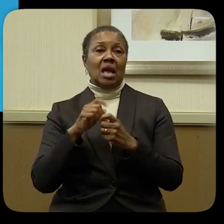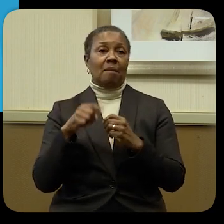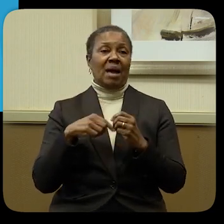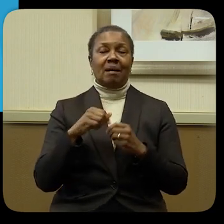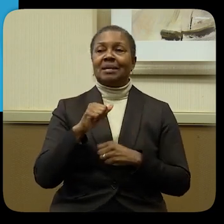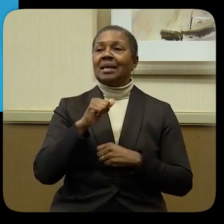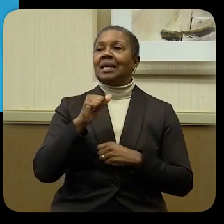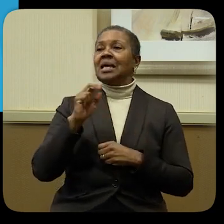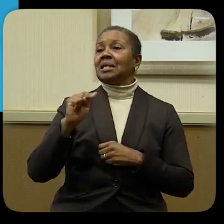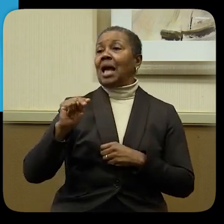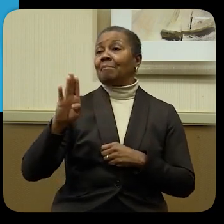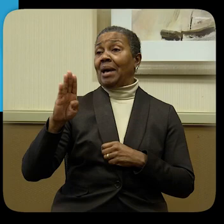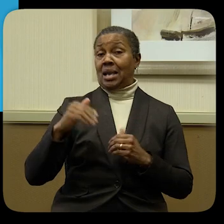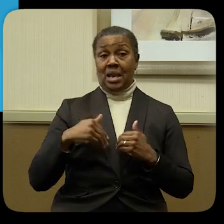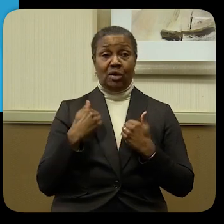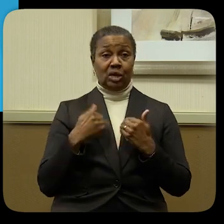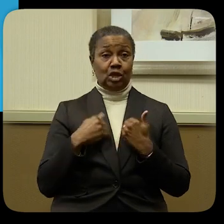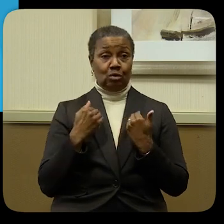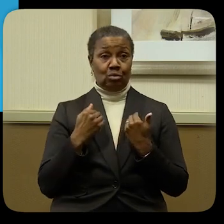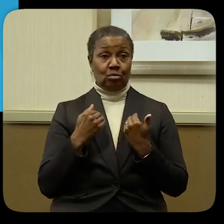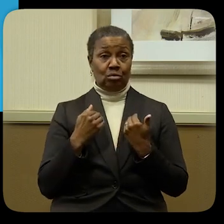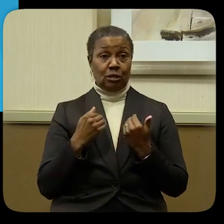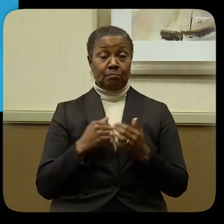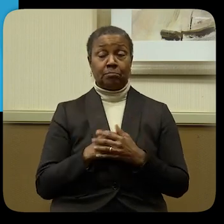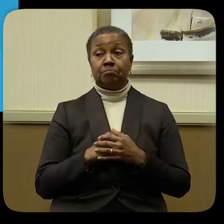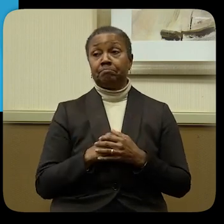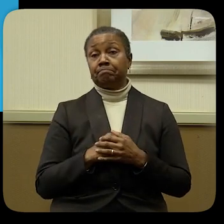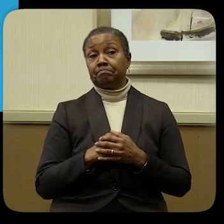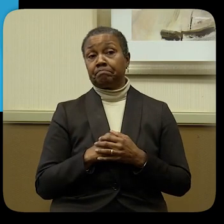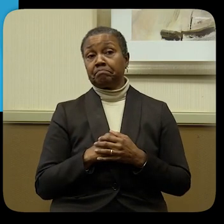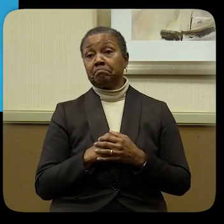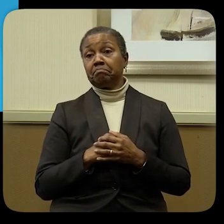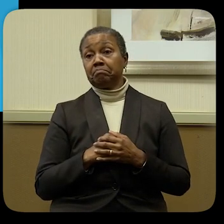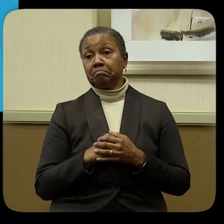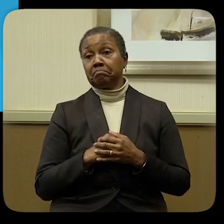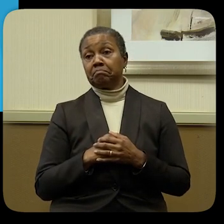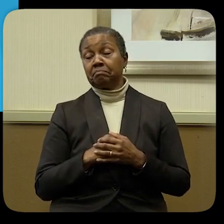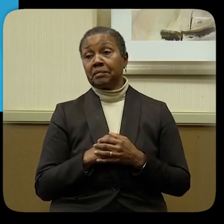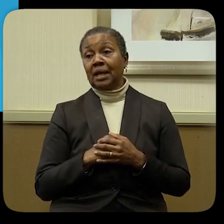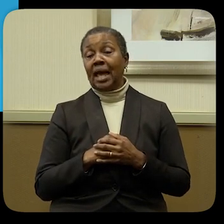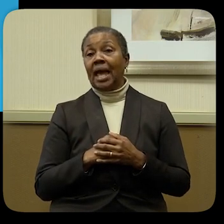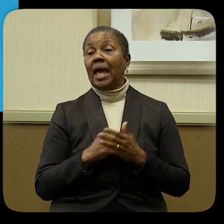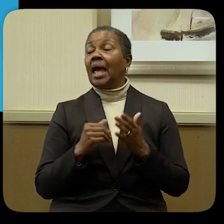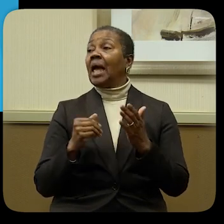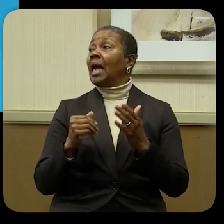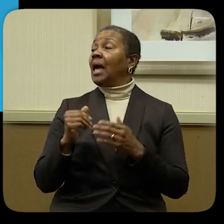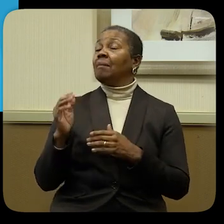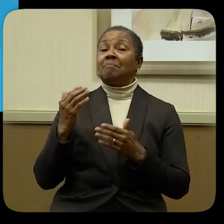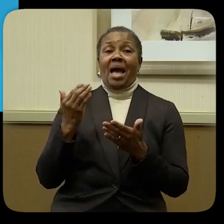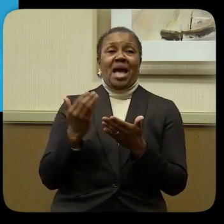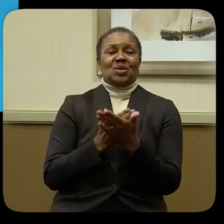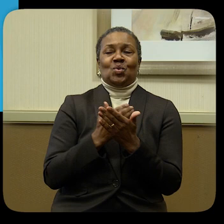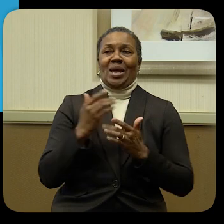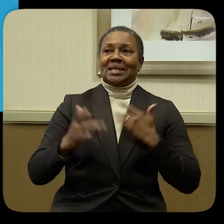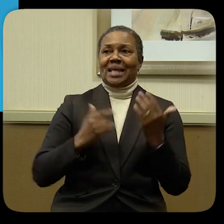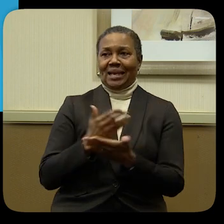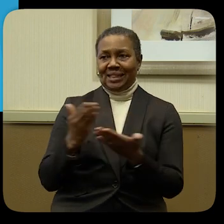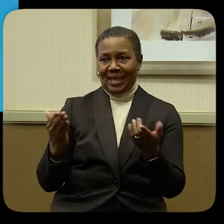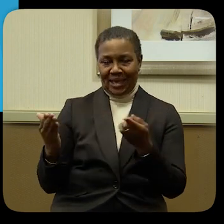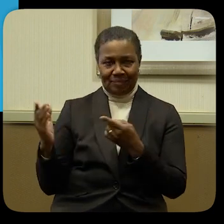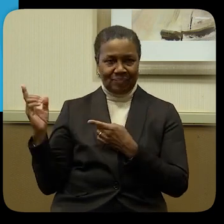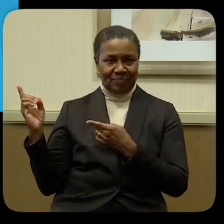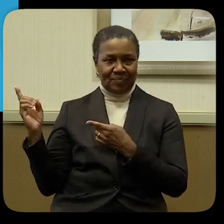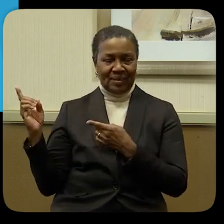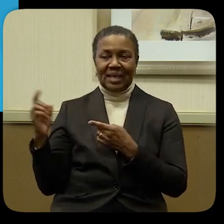about non-binary youth, and then book lists. So this is my new exciting thing.